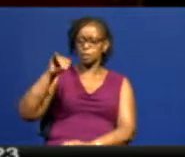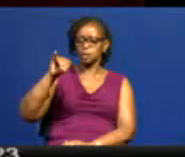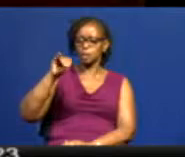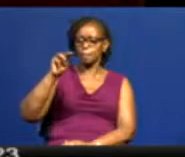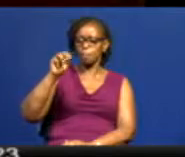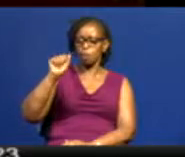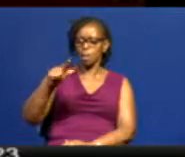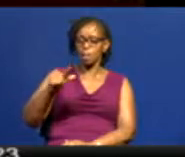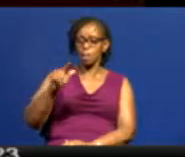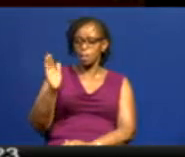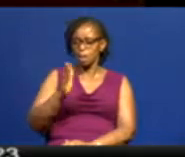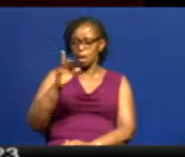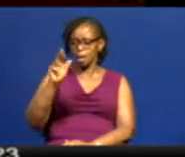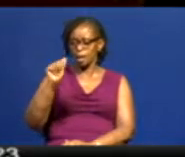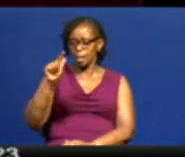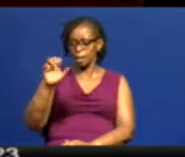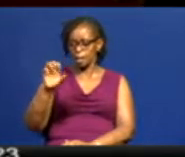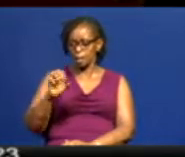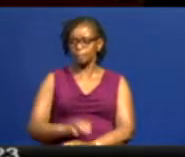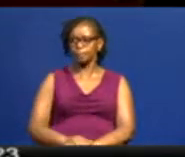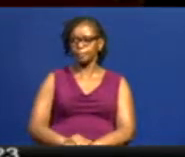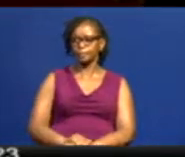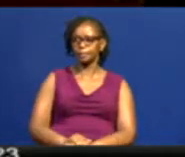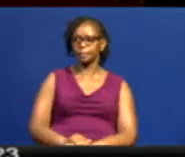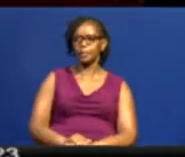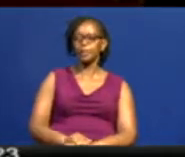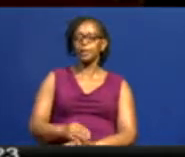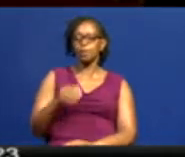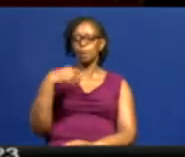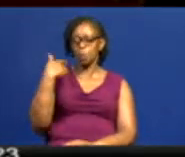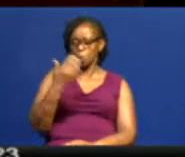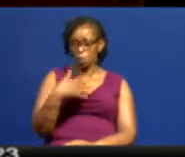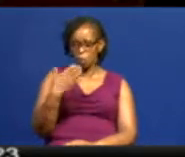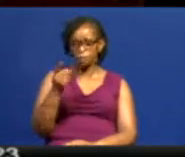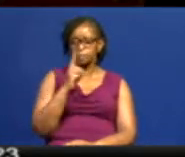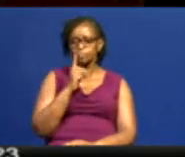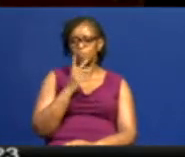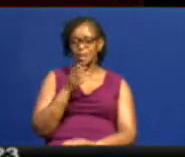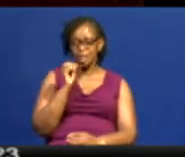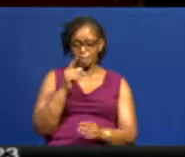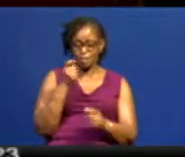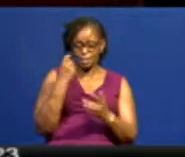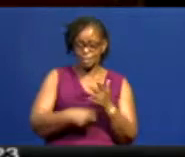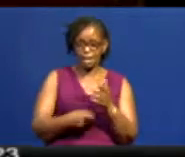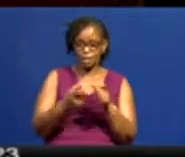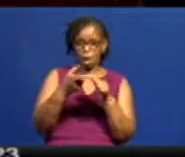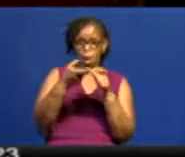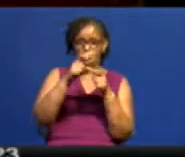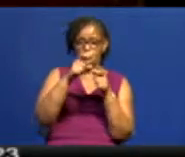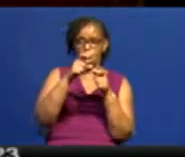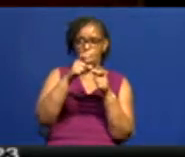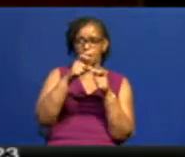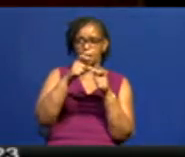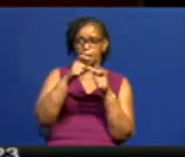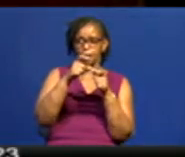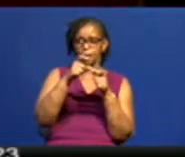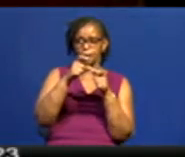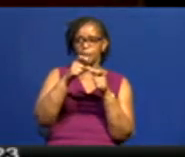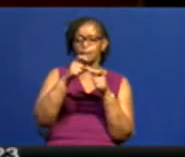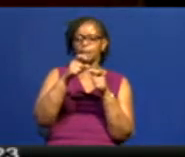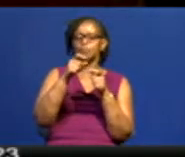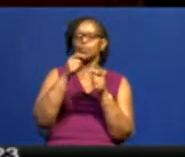Honorable Speaker, what we call the Laffer curve, where we say increase in taxes will lead to an increase in